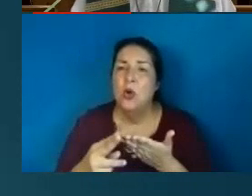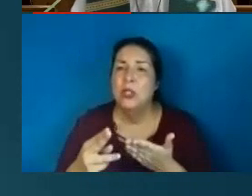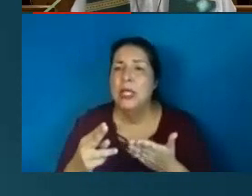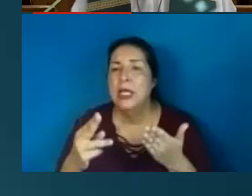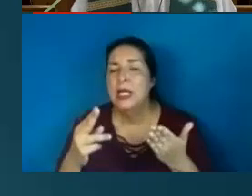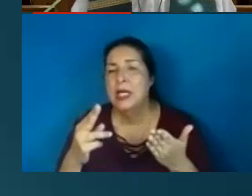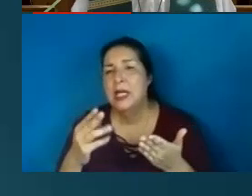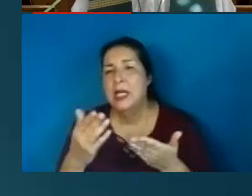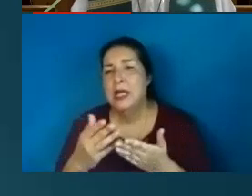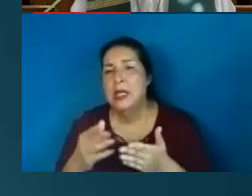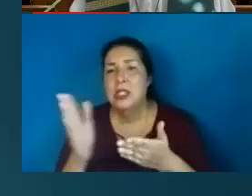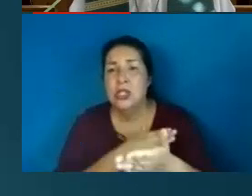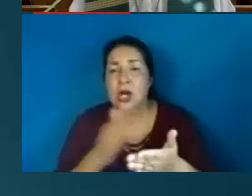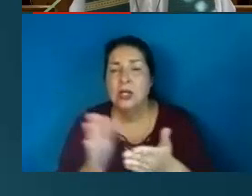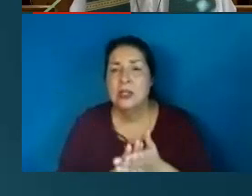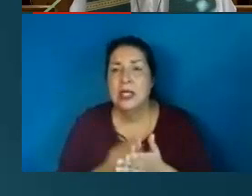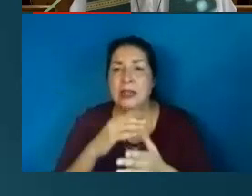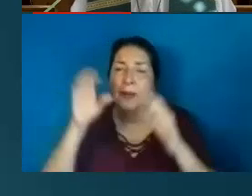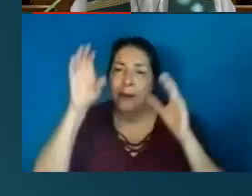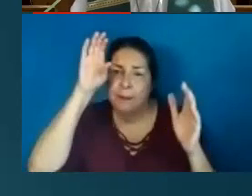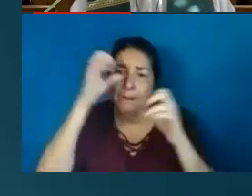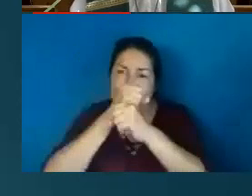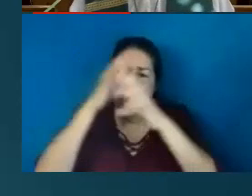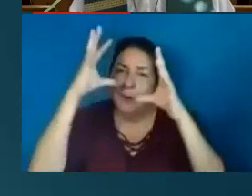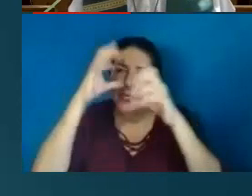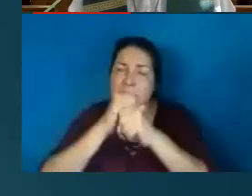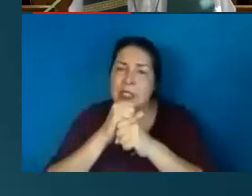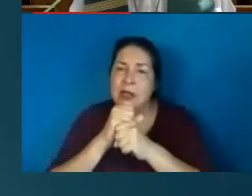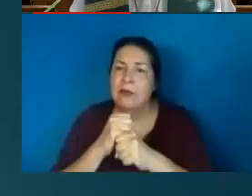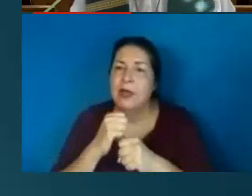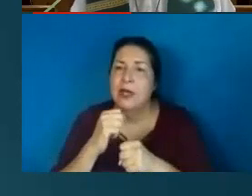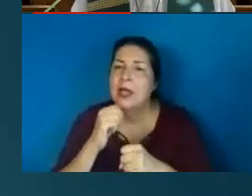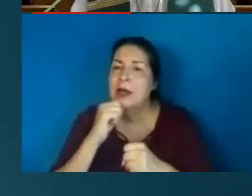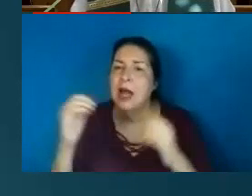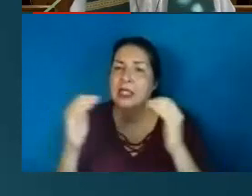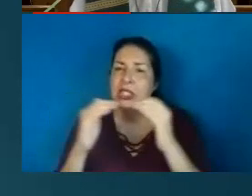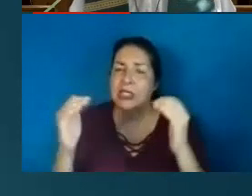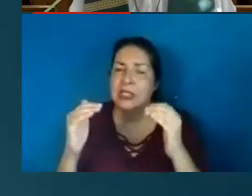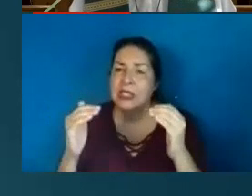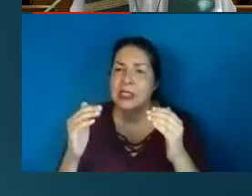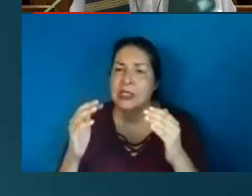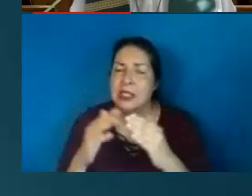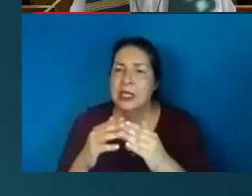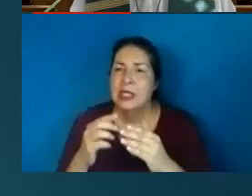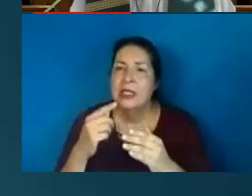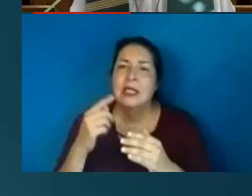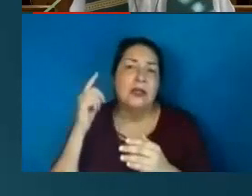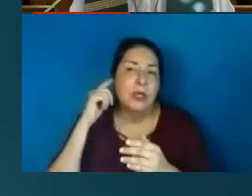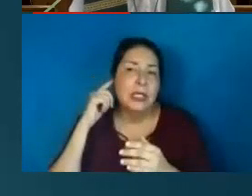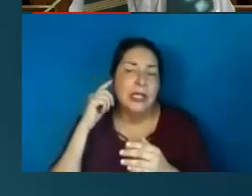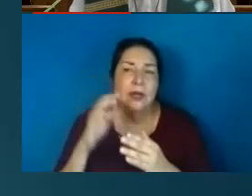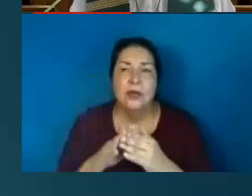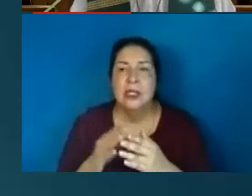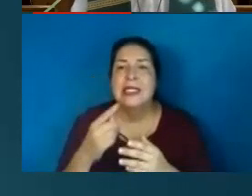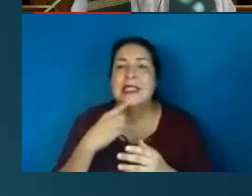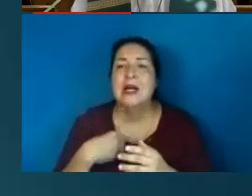that we sing, the images of injustice rings true on our ears. Tell me, ye who hear him